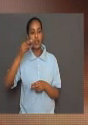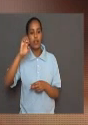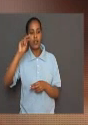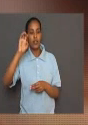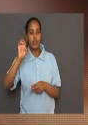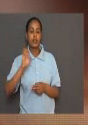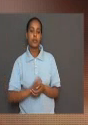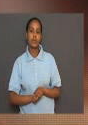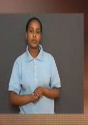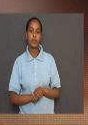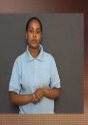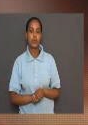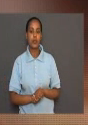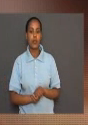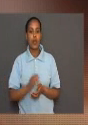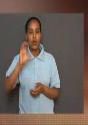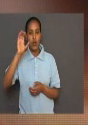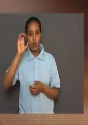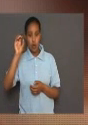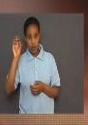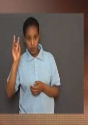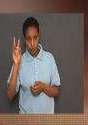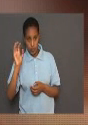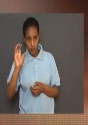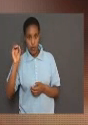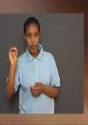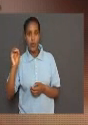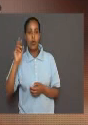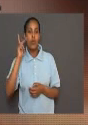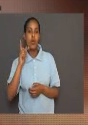called ethene or ethylene.